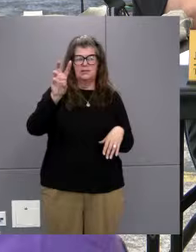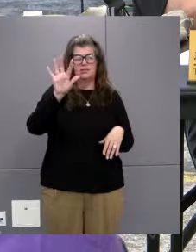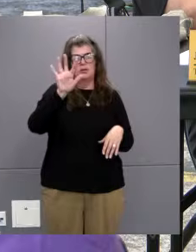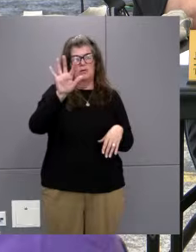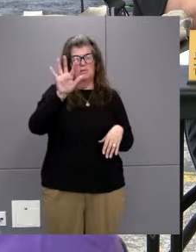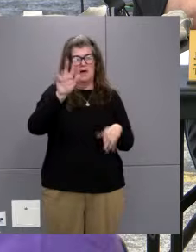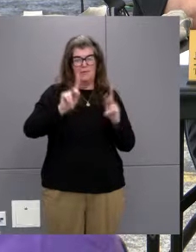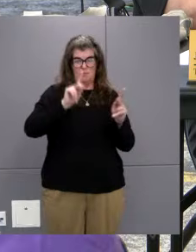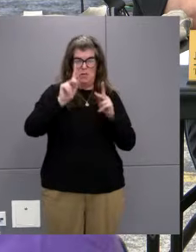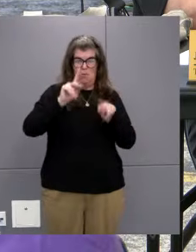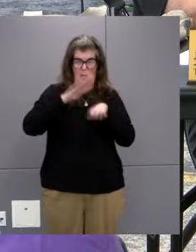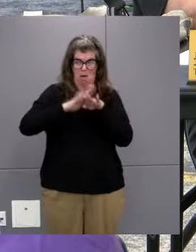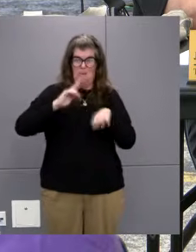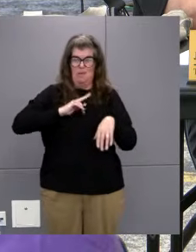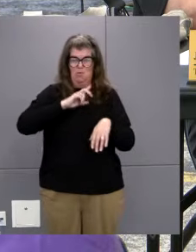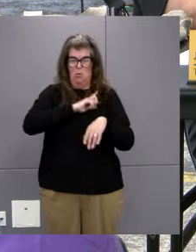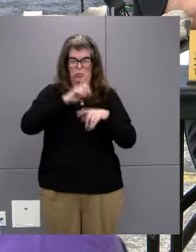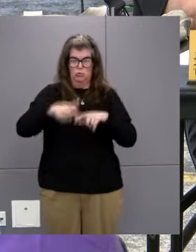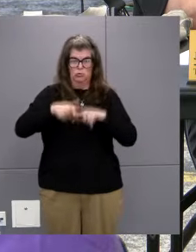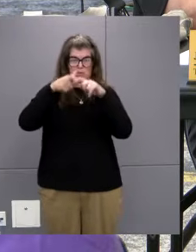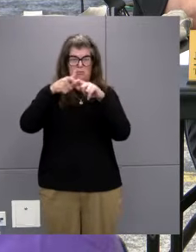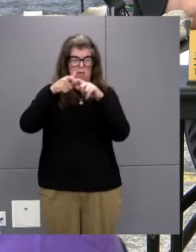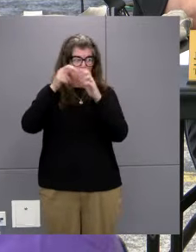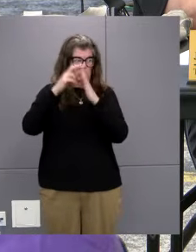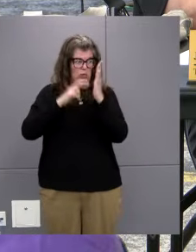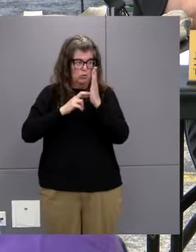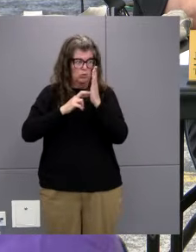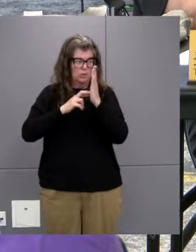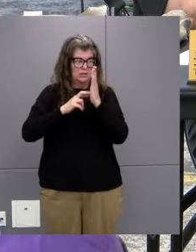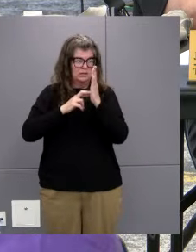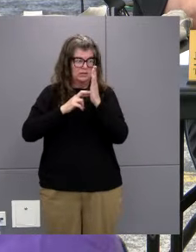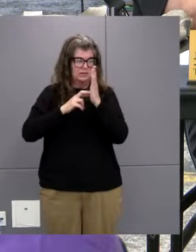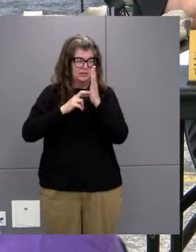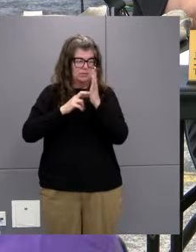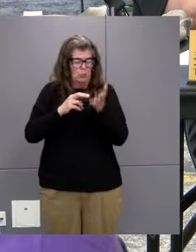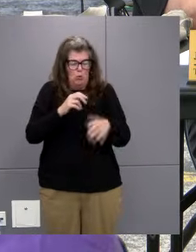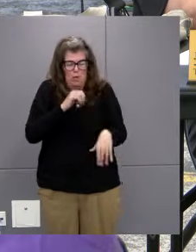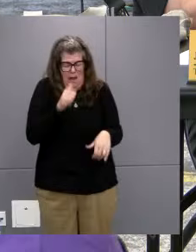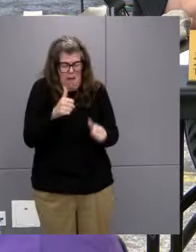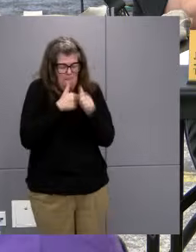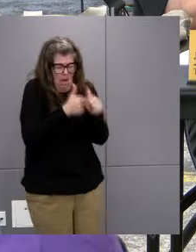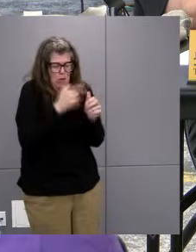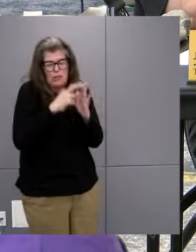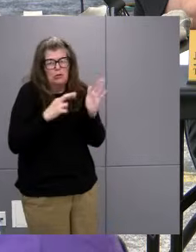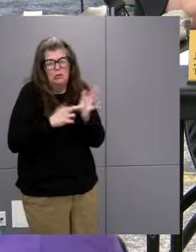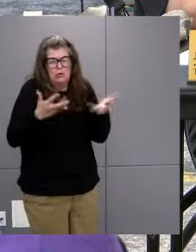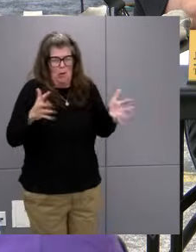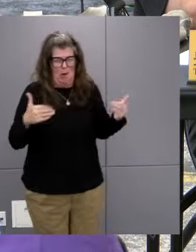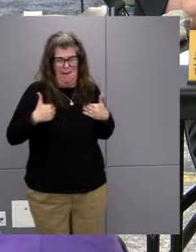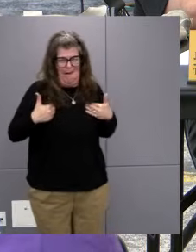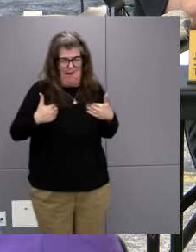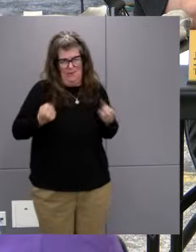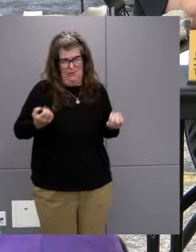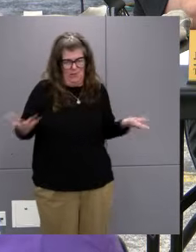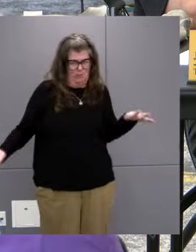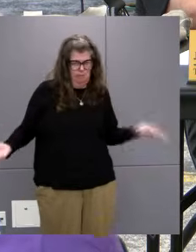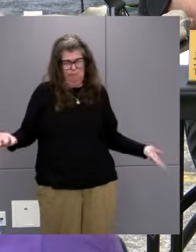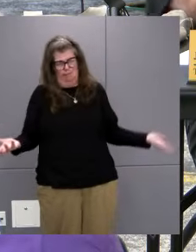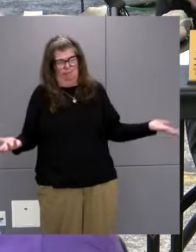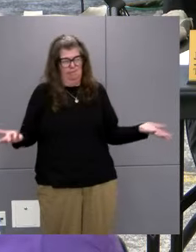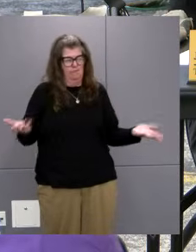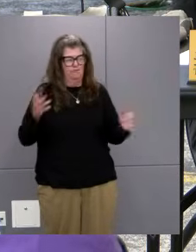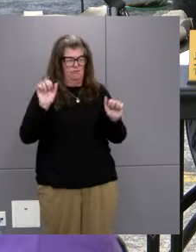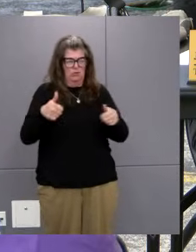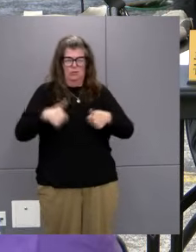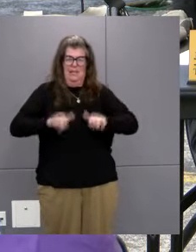board to suspend the rules, which means that we're not going to follow the rules that we have. So it wouldn't be the same for a vote. So you could